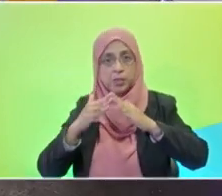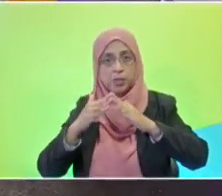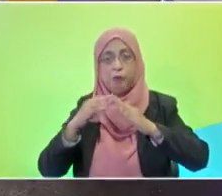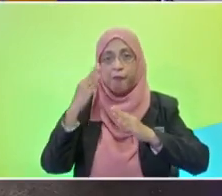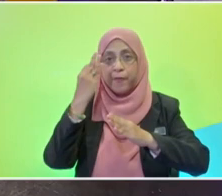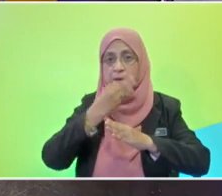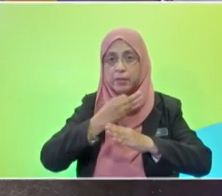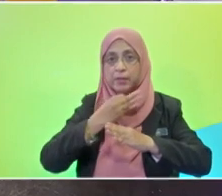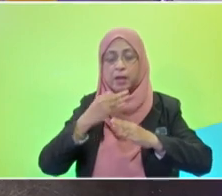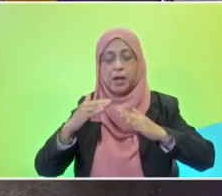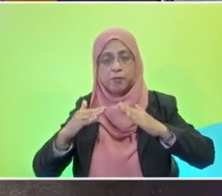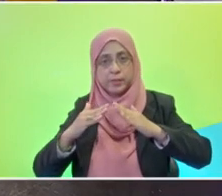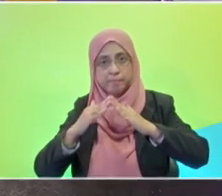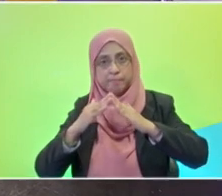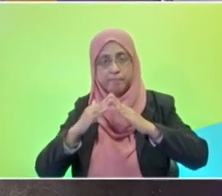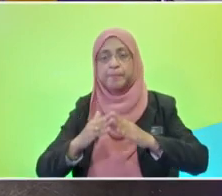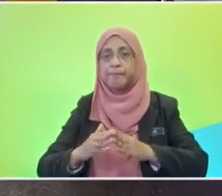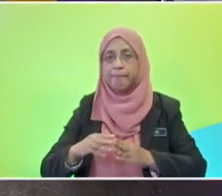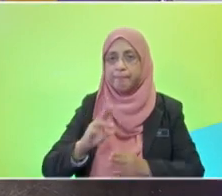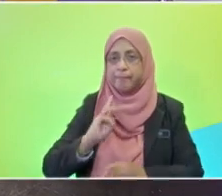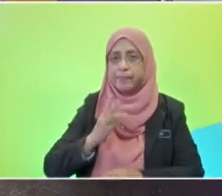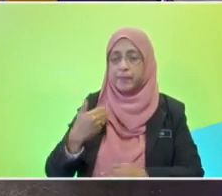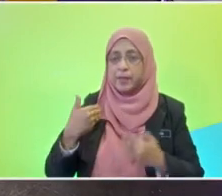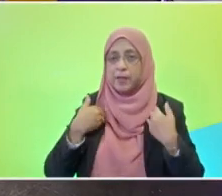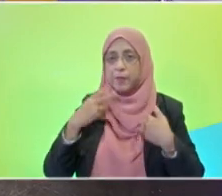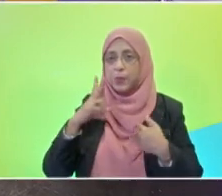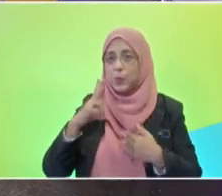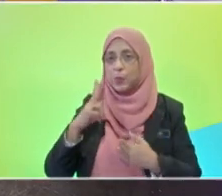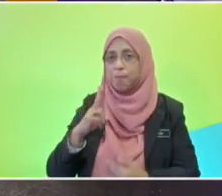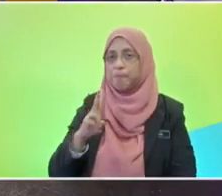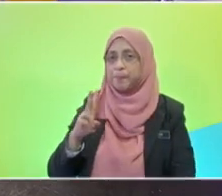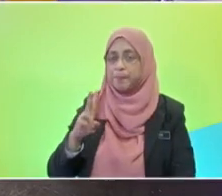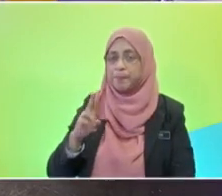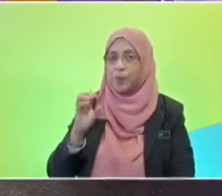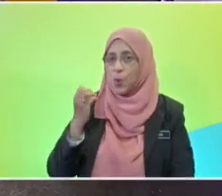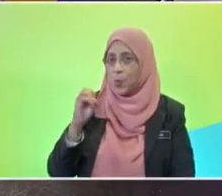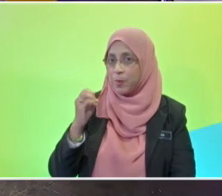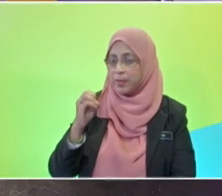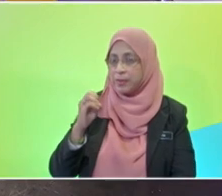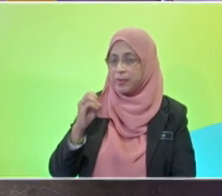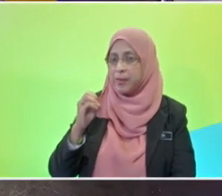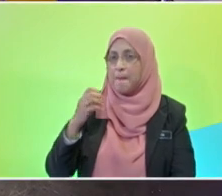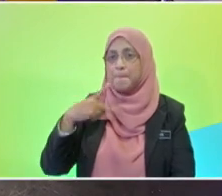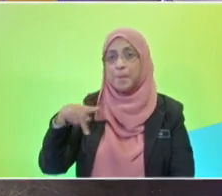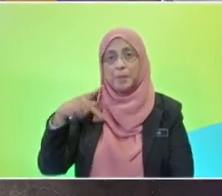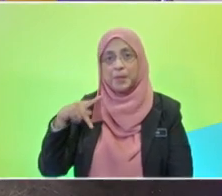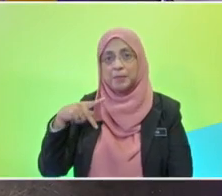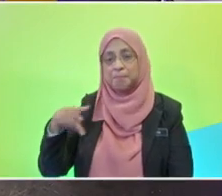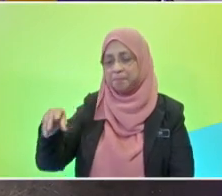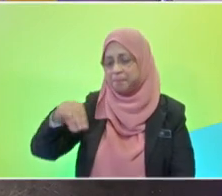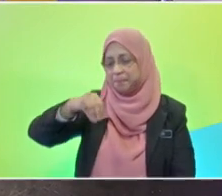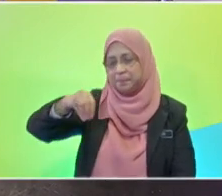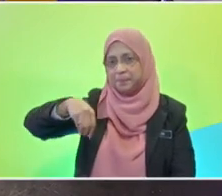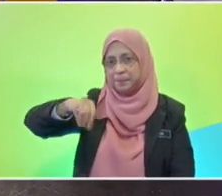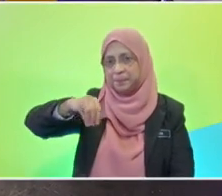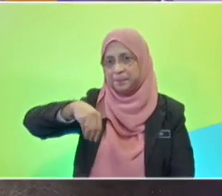luck for EduwebTV. Okay, so we have two more. So which color should we use? We got orange and we got purple. So which one should we use for